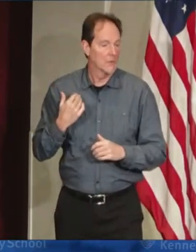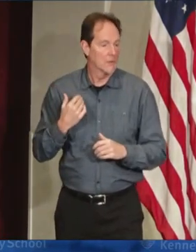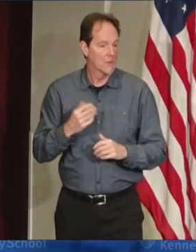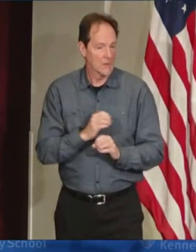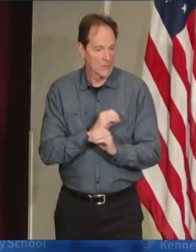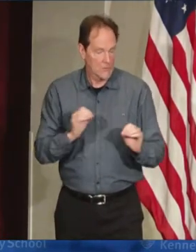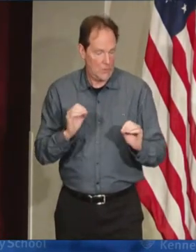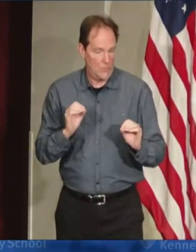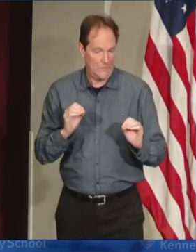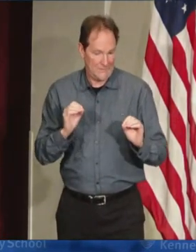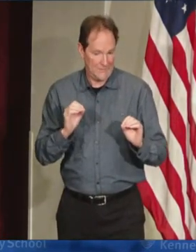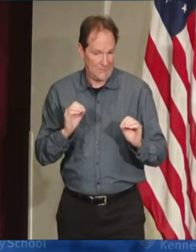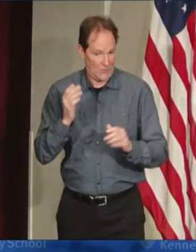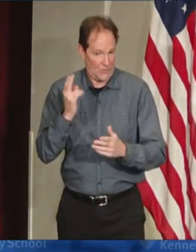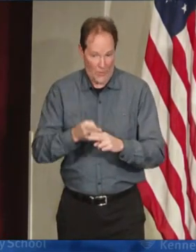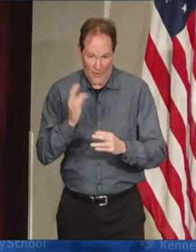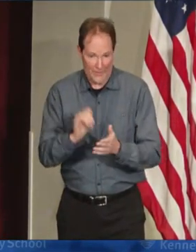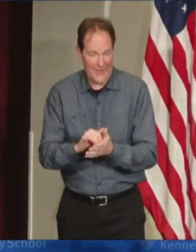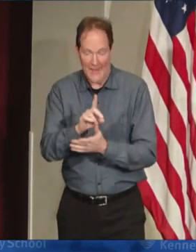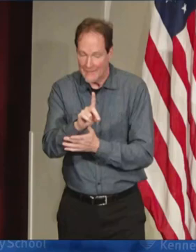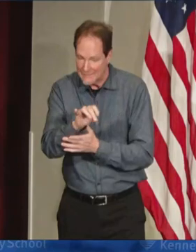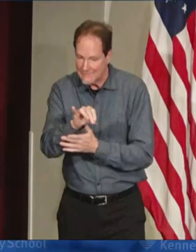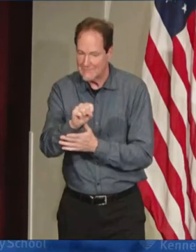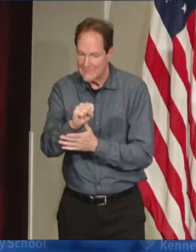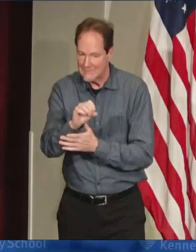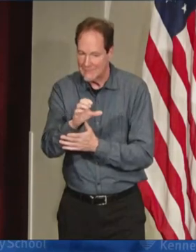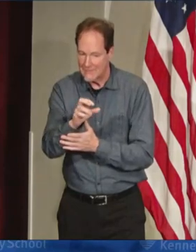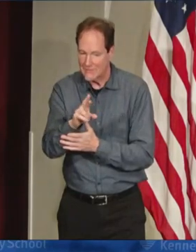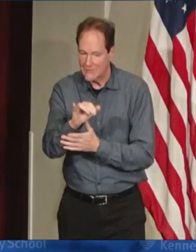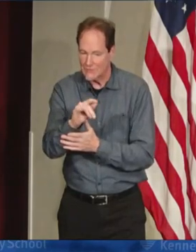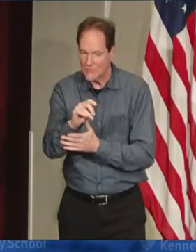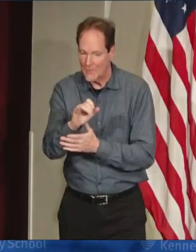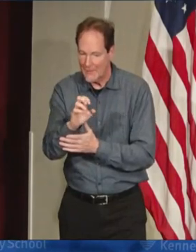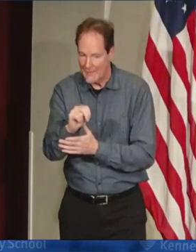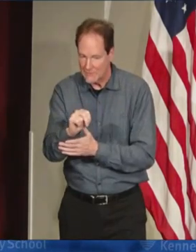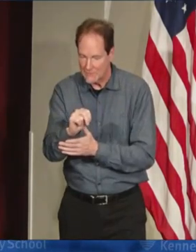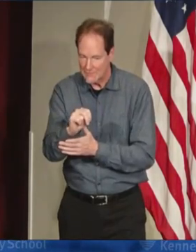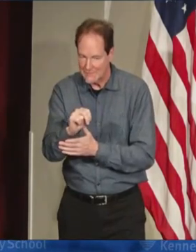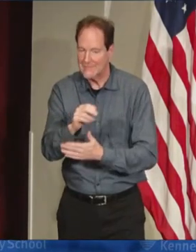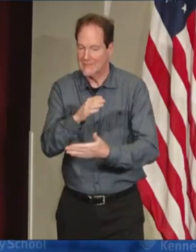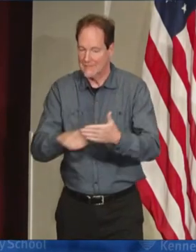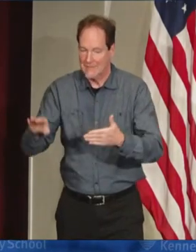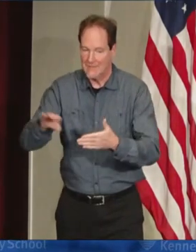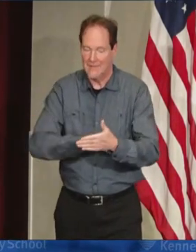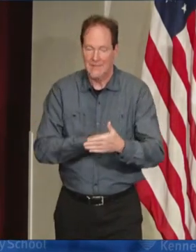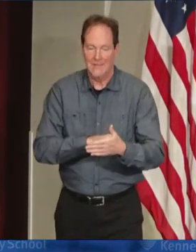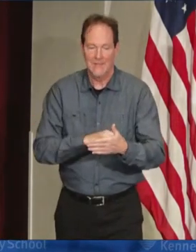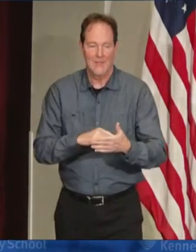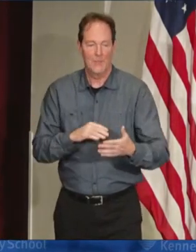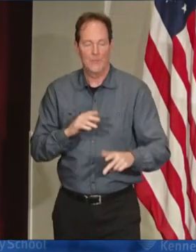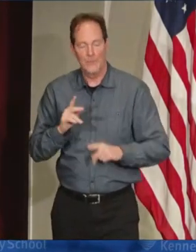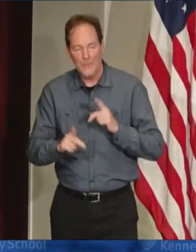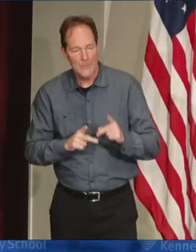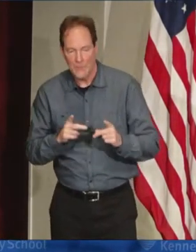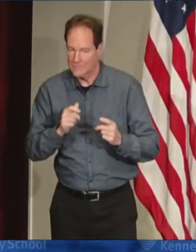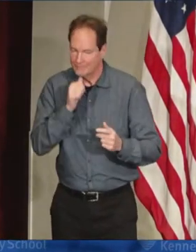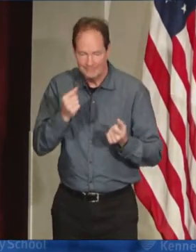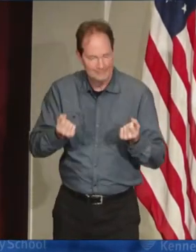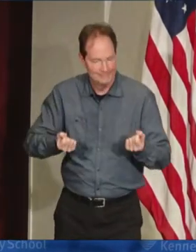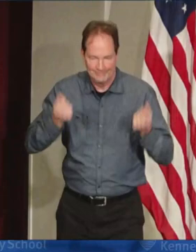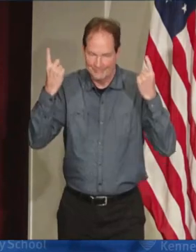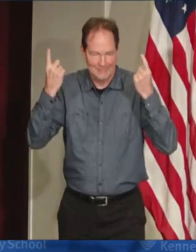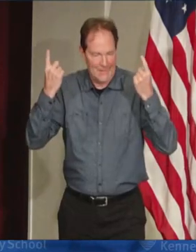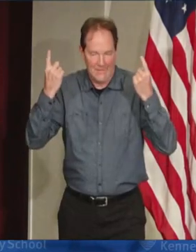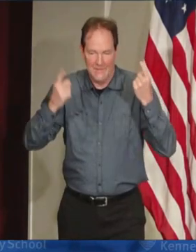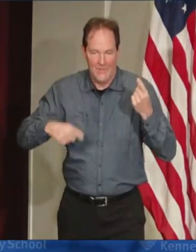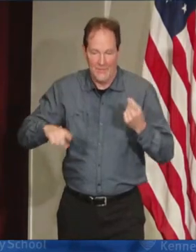called it discrimination. It wasn't discrimination, it was people didn't mean it. People didn't understand, they